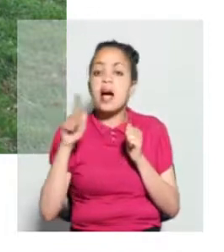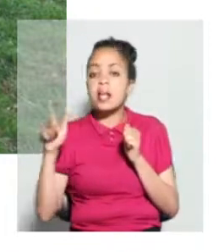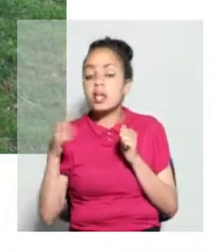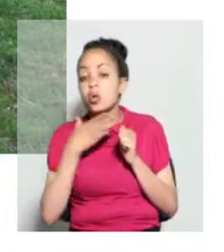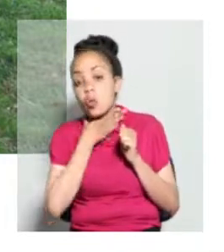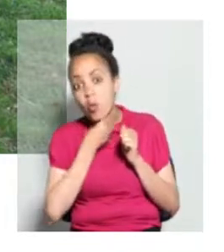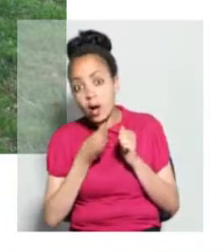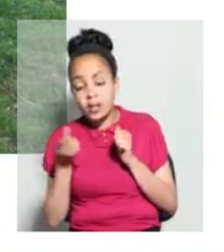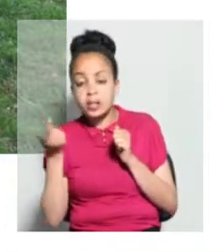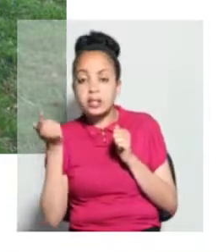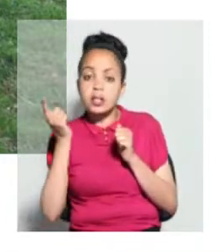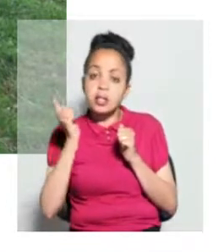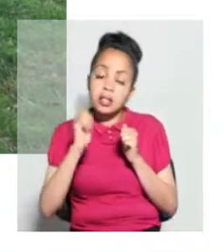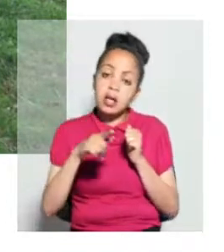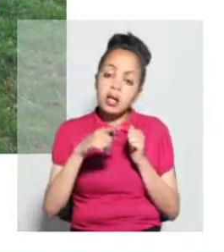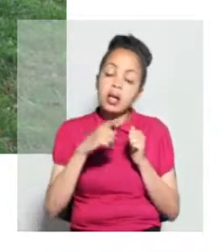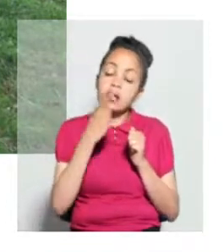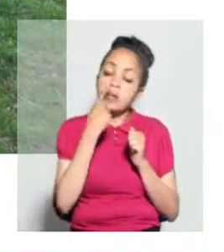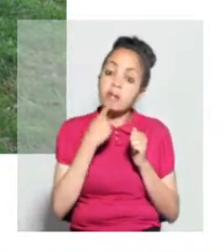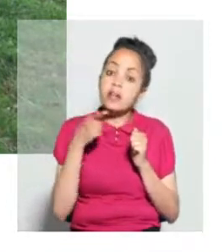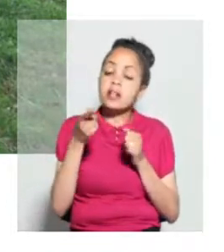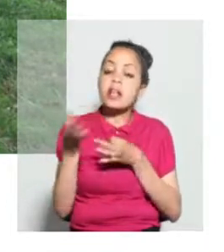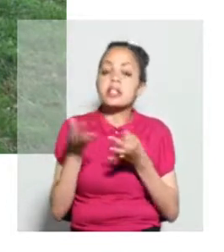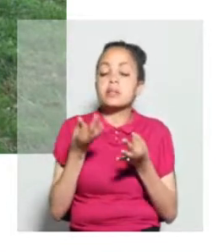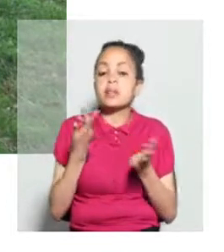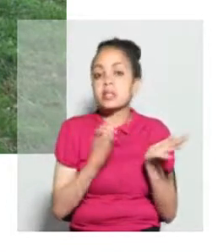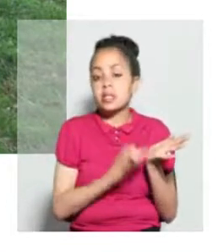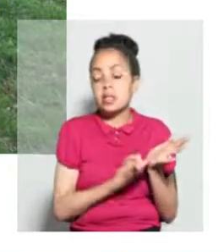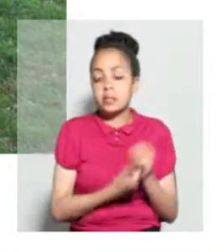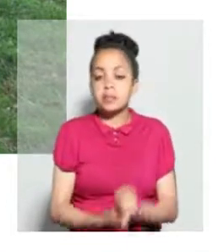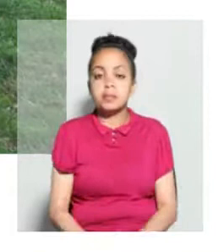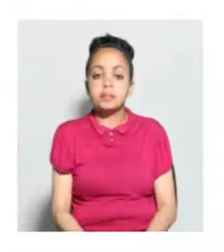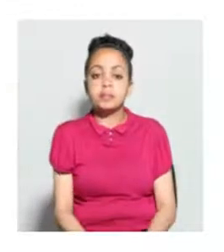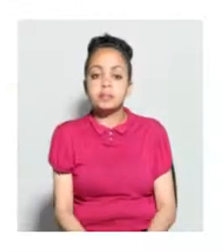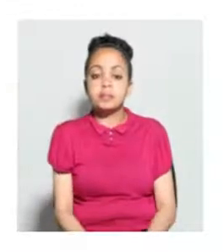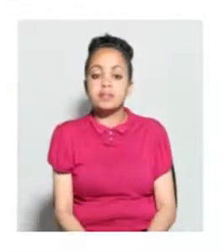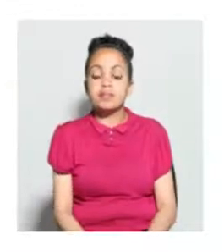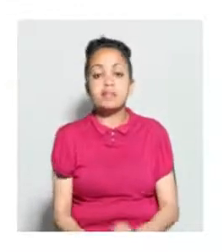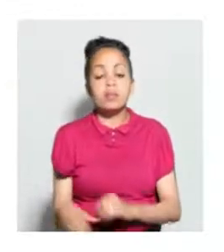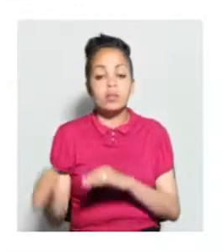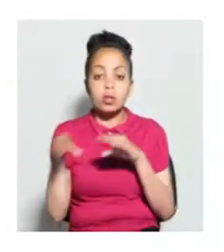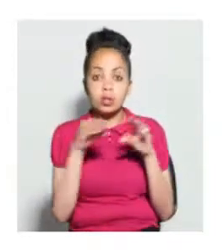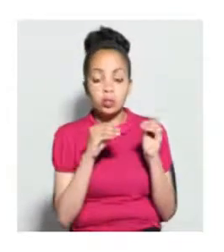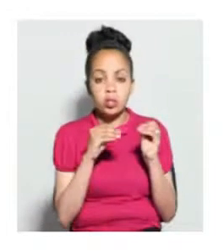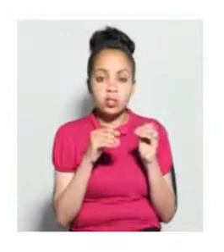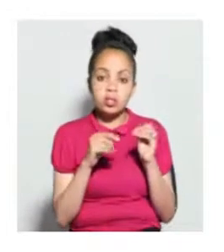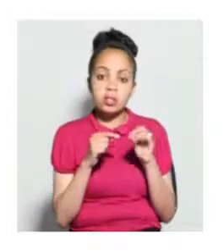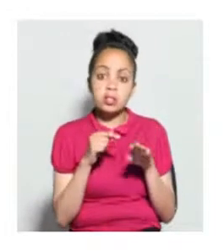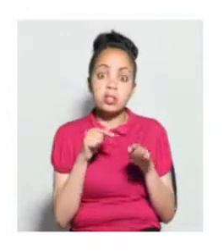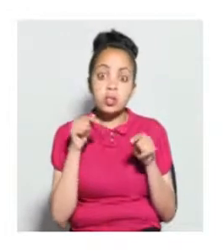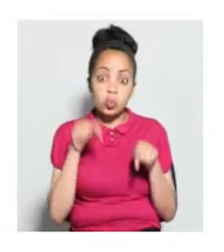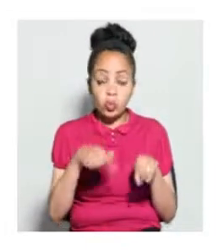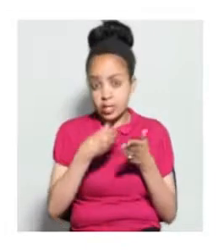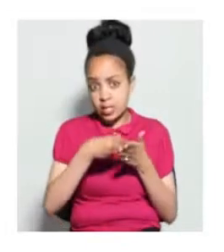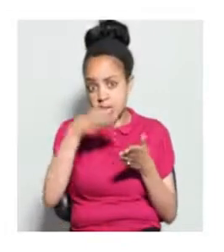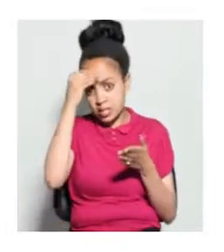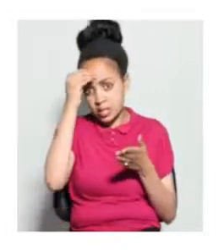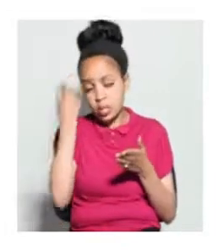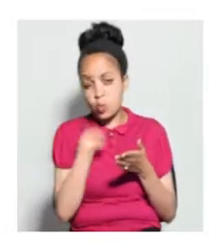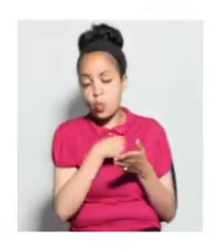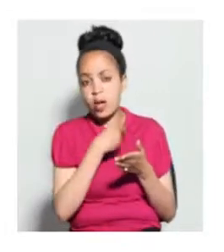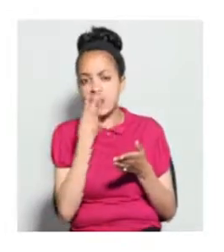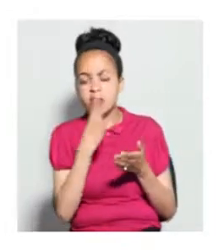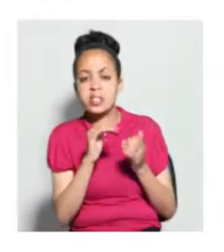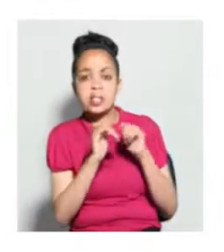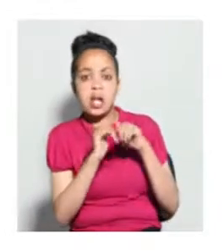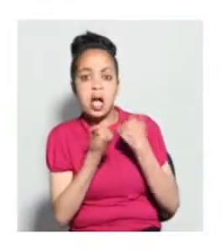that white can be expressed here. Well done. Student, in our today's lesson, we have